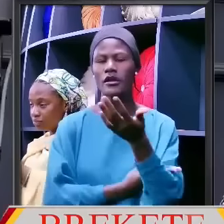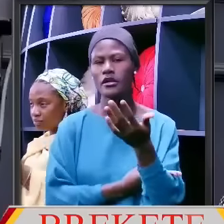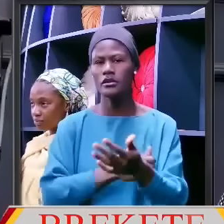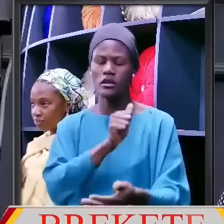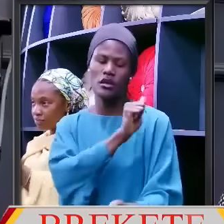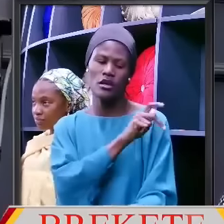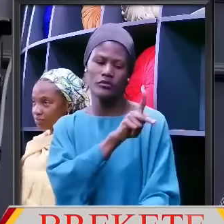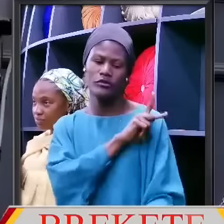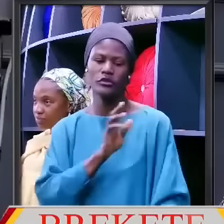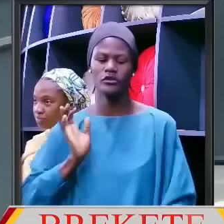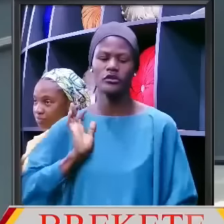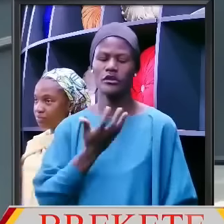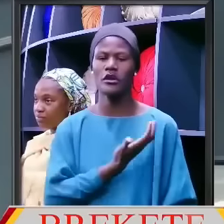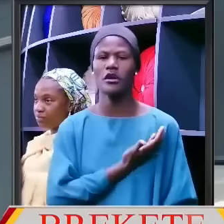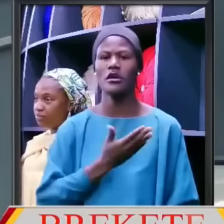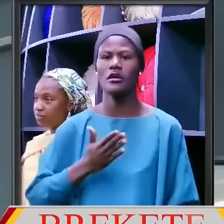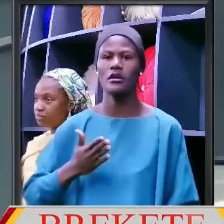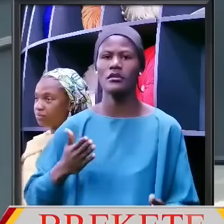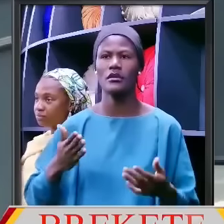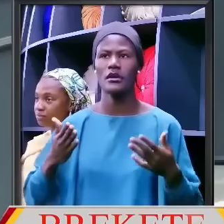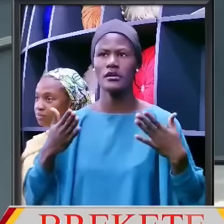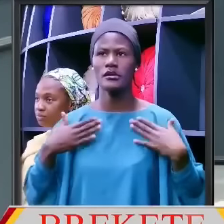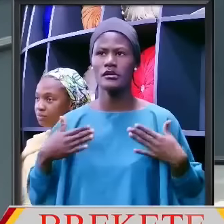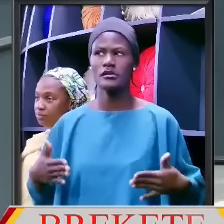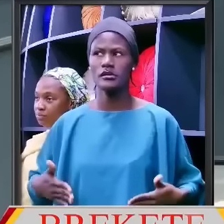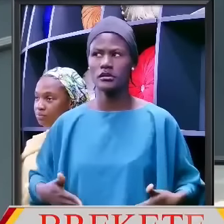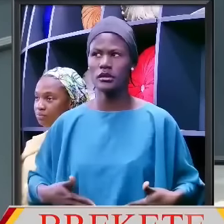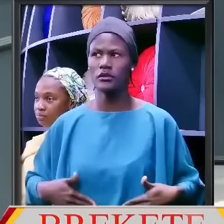we appreciate ourselves.